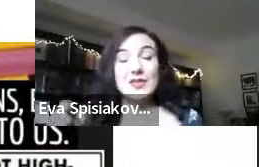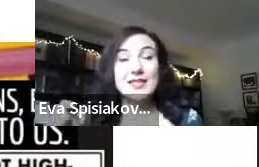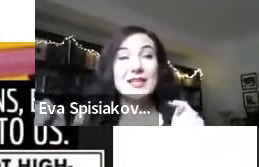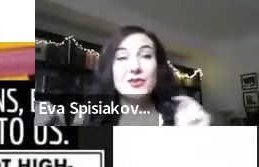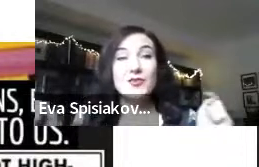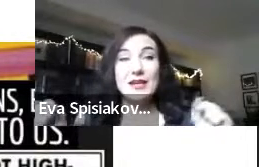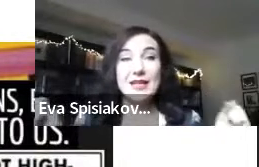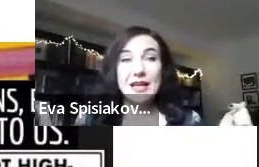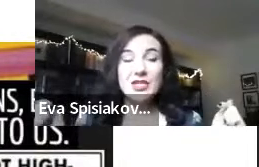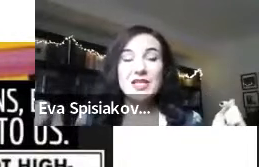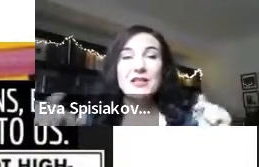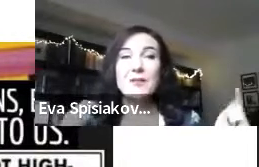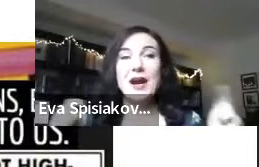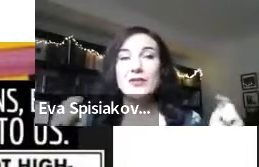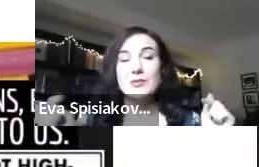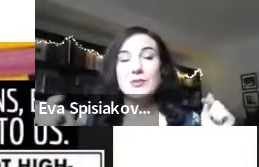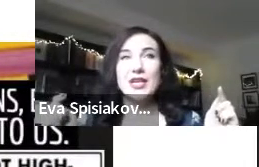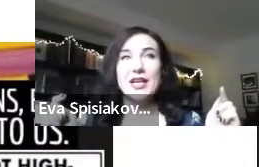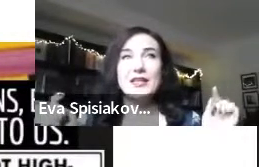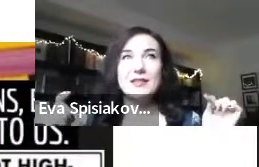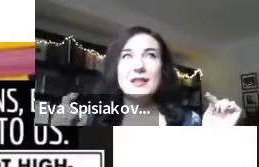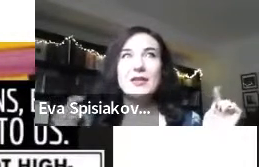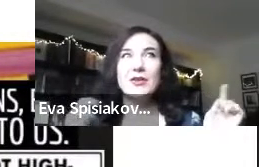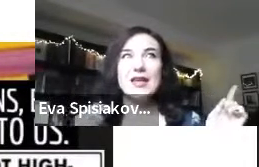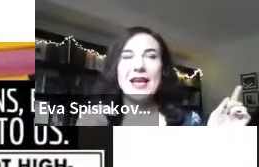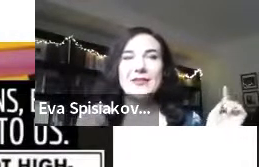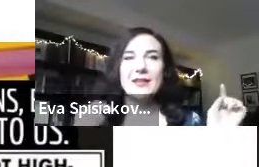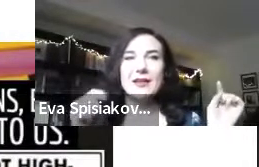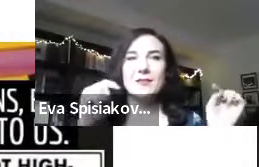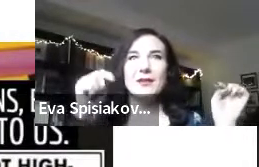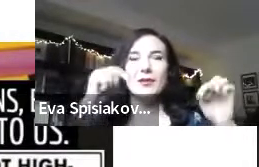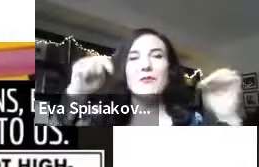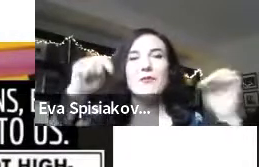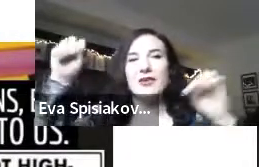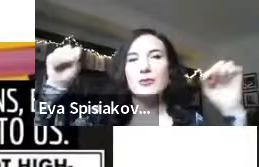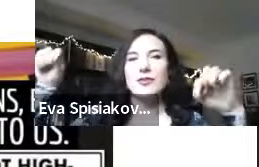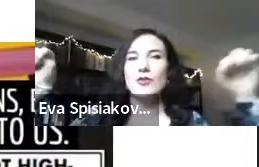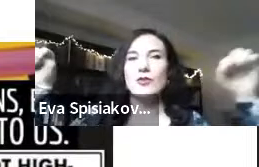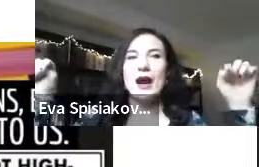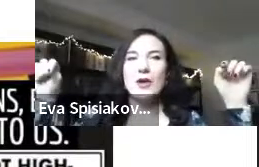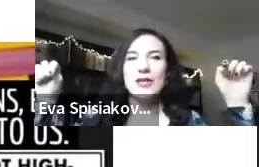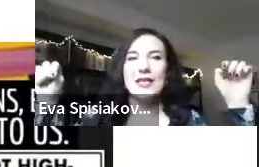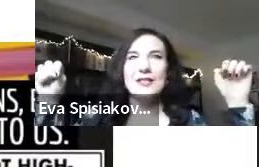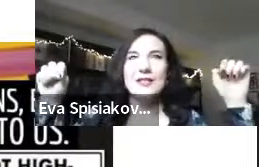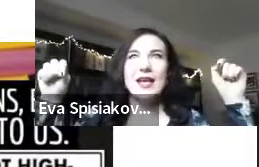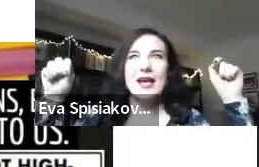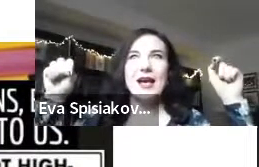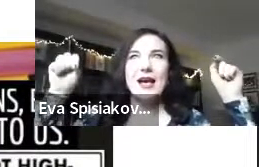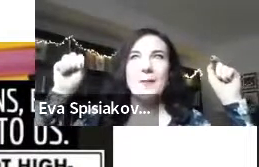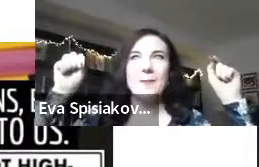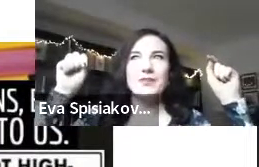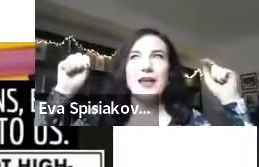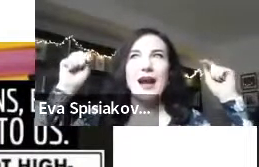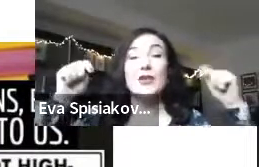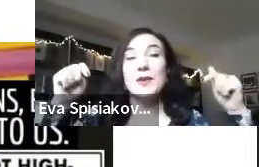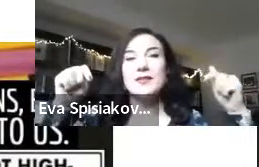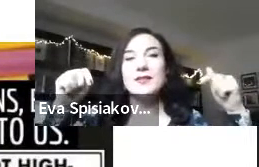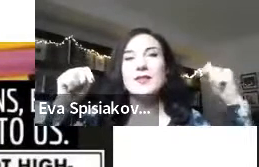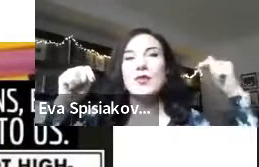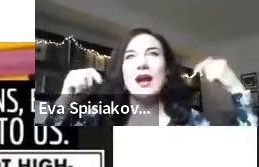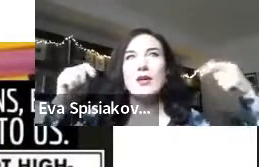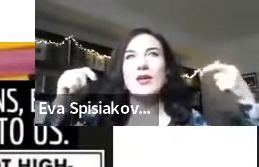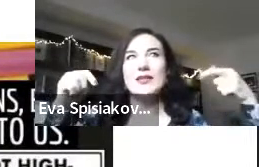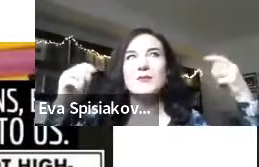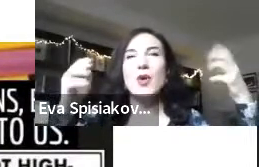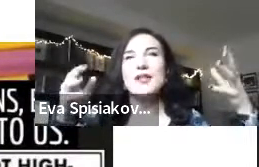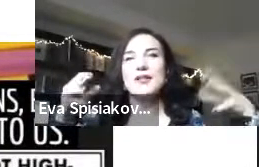table actually translated into various languages, and part of this project is me looking at the sort of pathways of how these